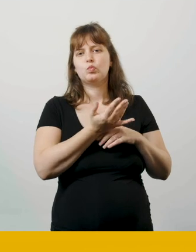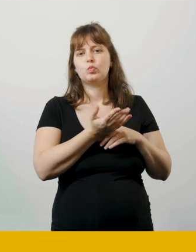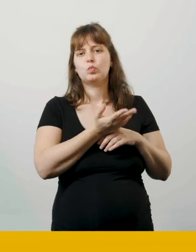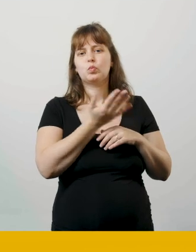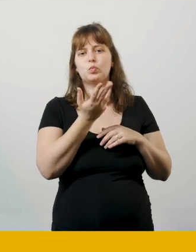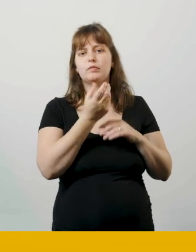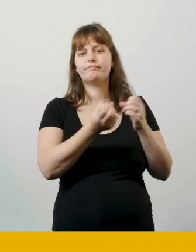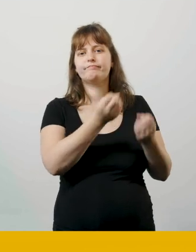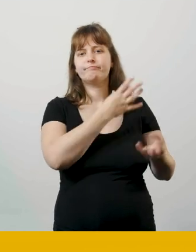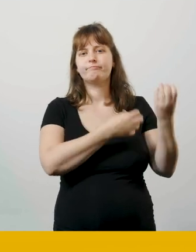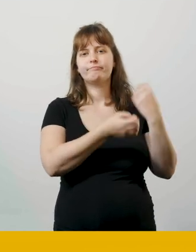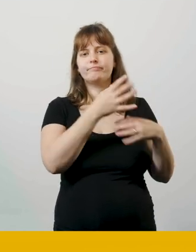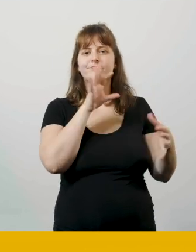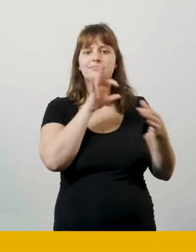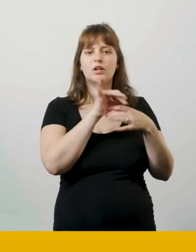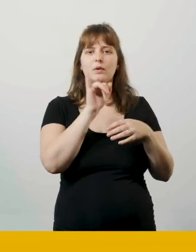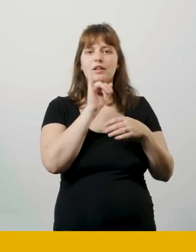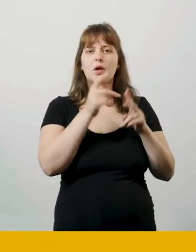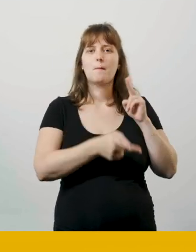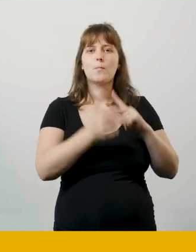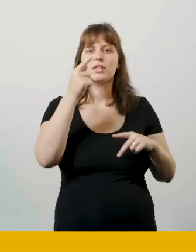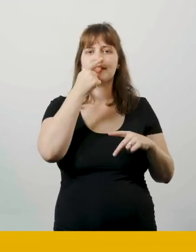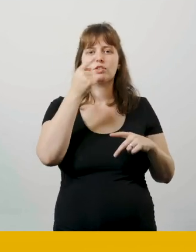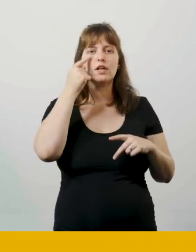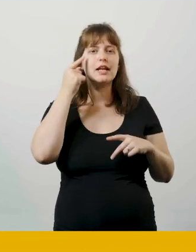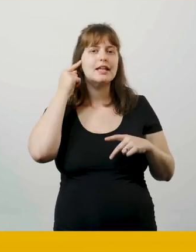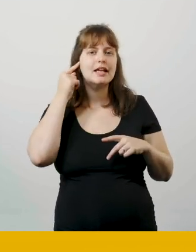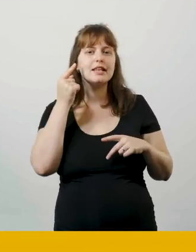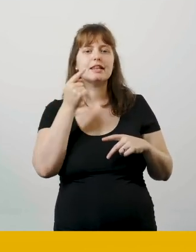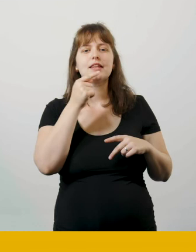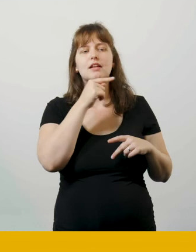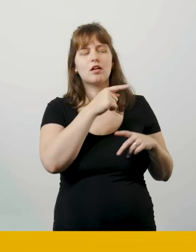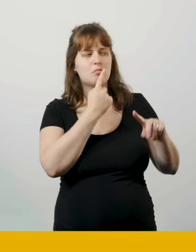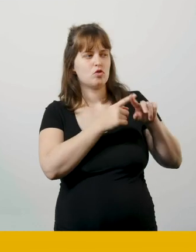slides on multisensoriality and how to answer